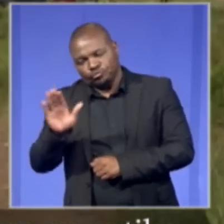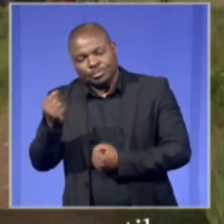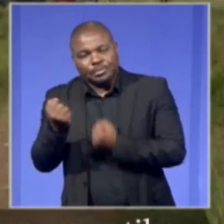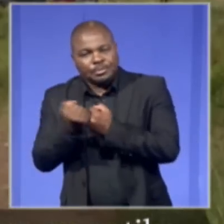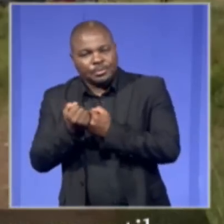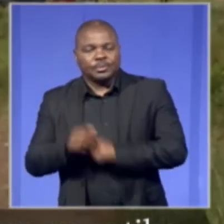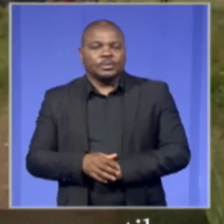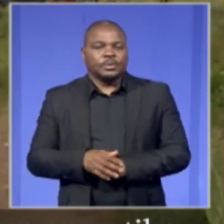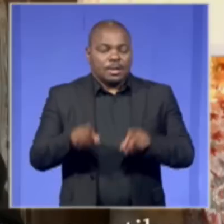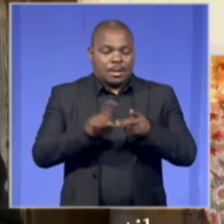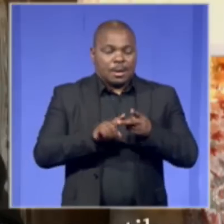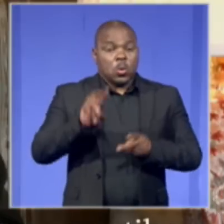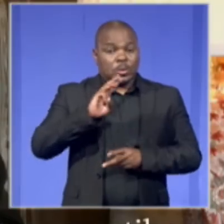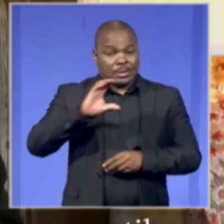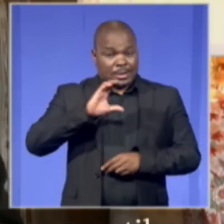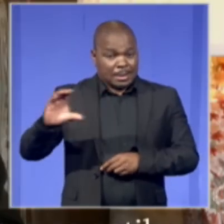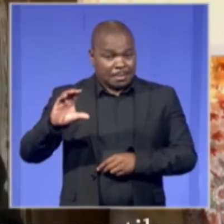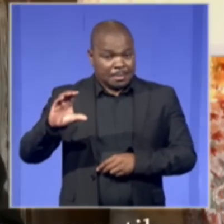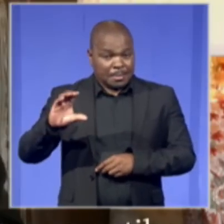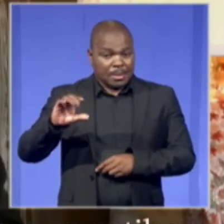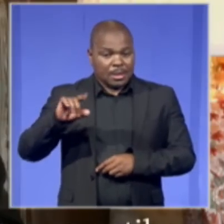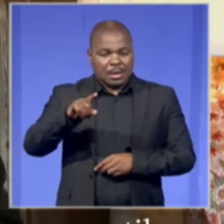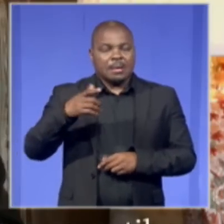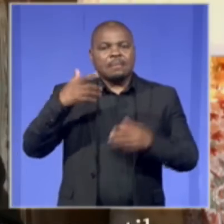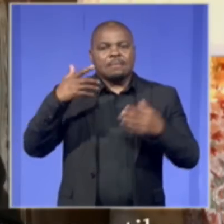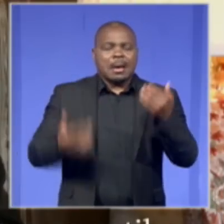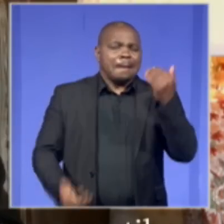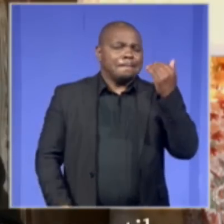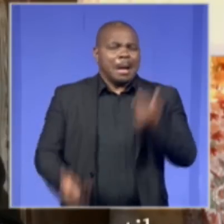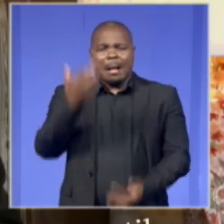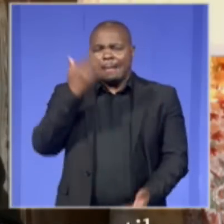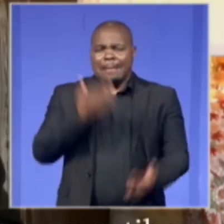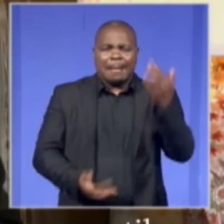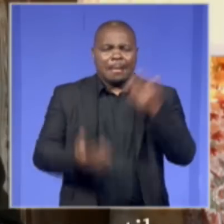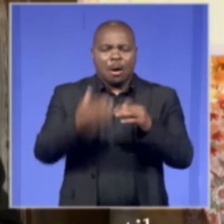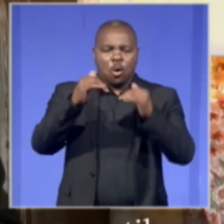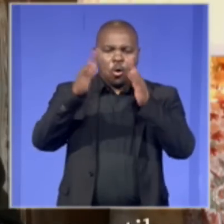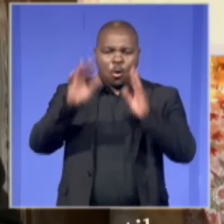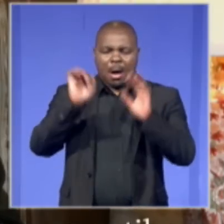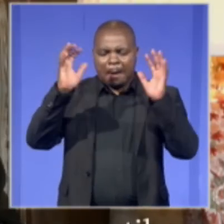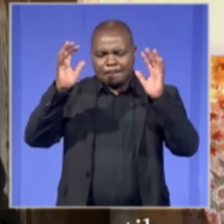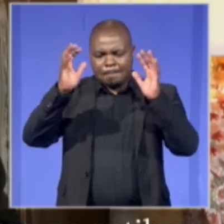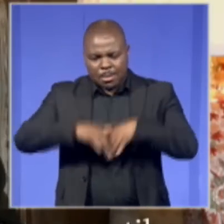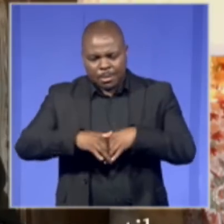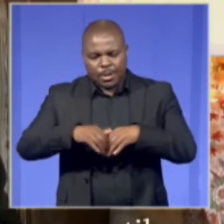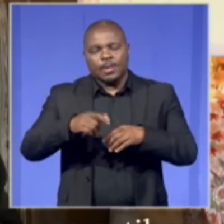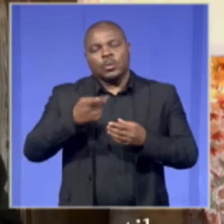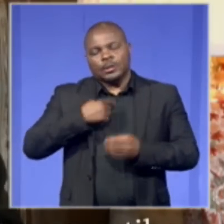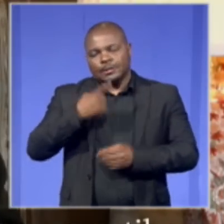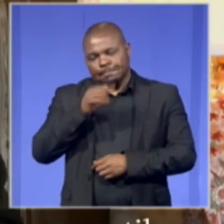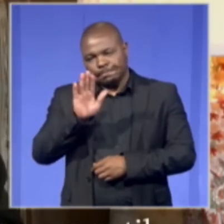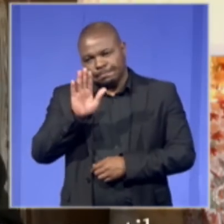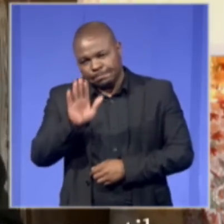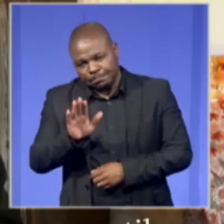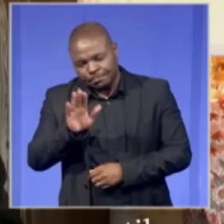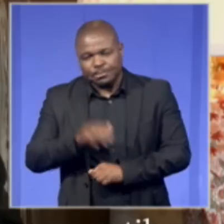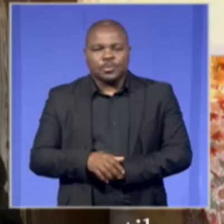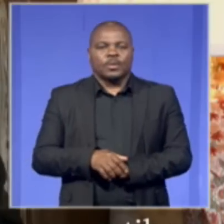the Western Cape after devastating shack fires destroyed their homes and belongings.